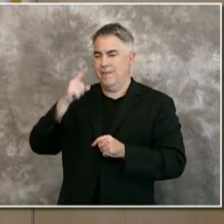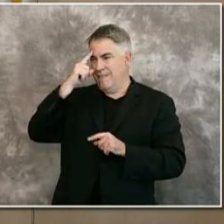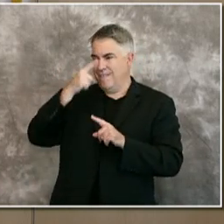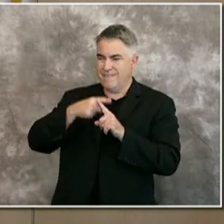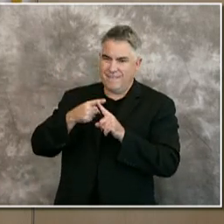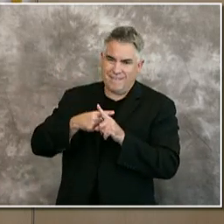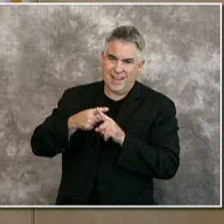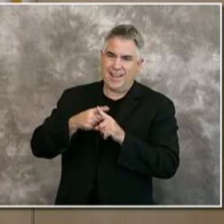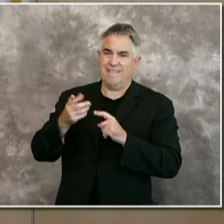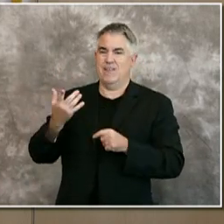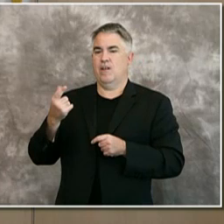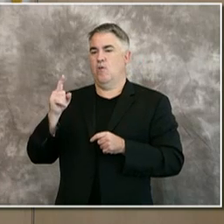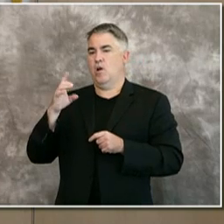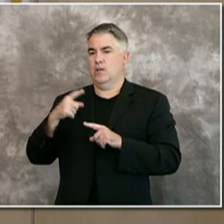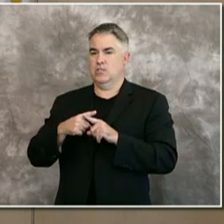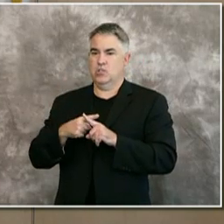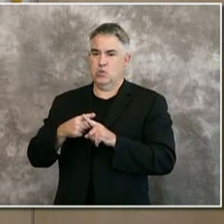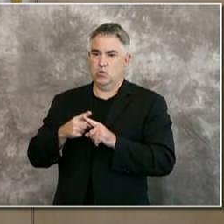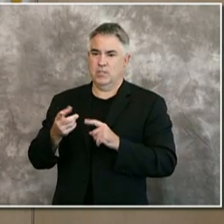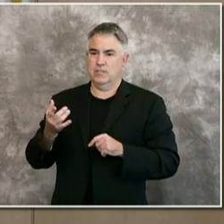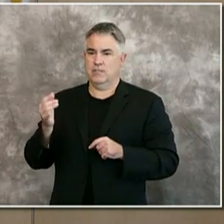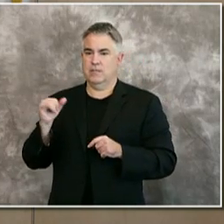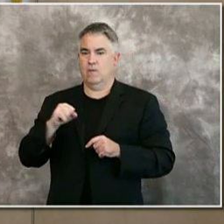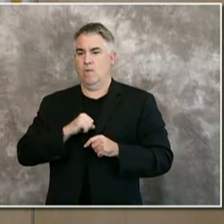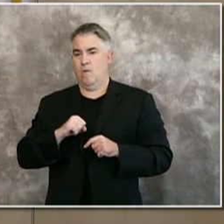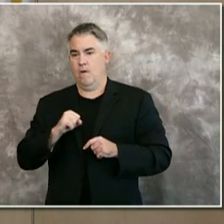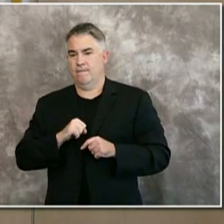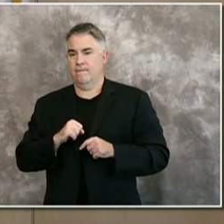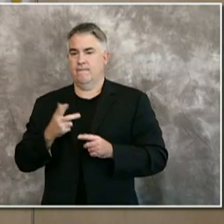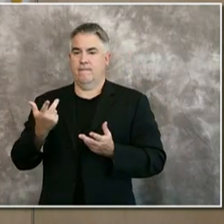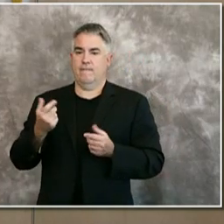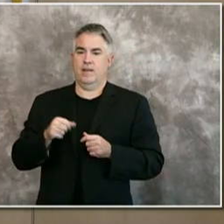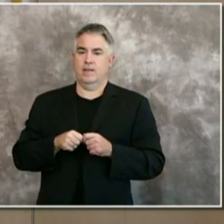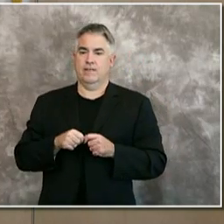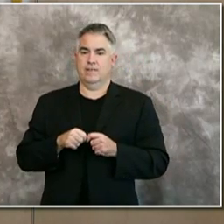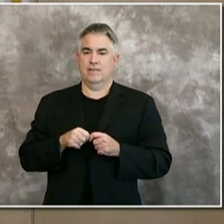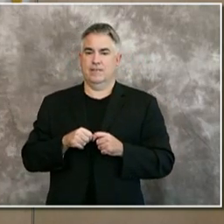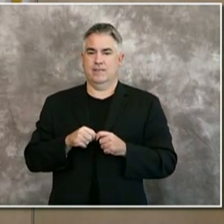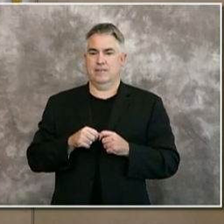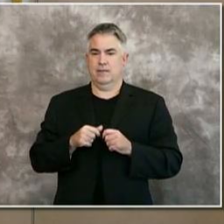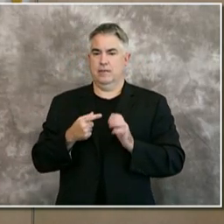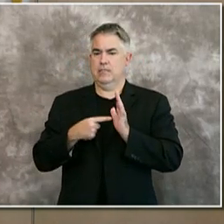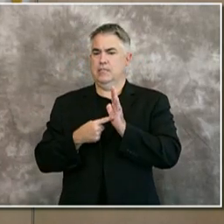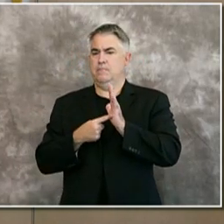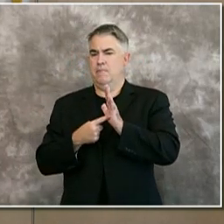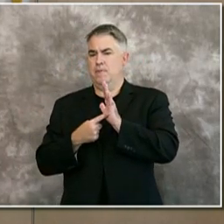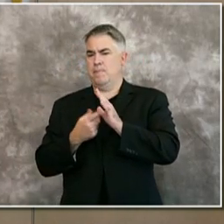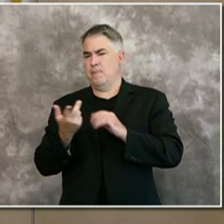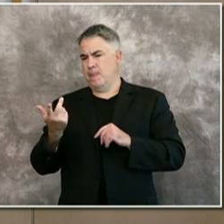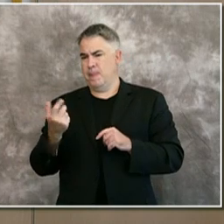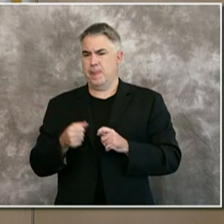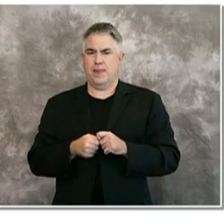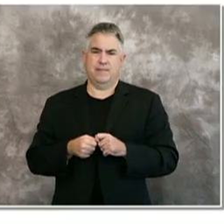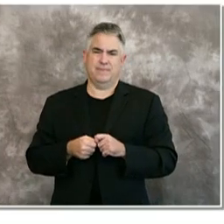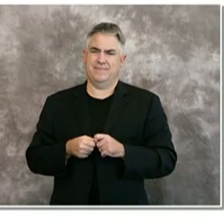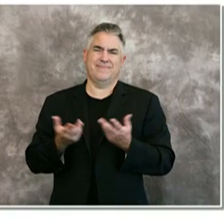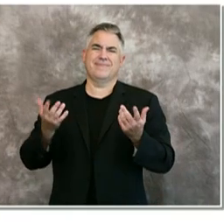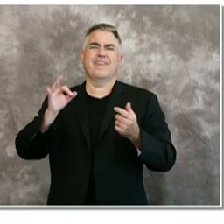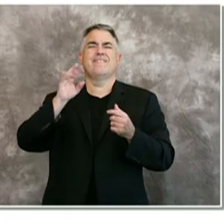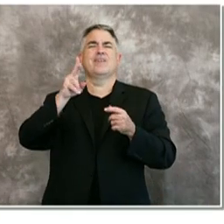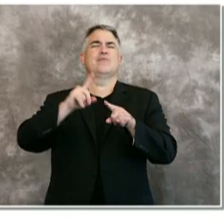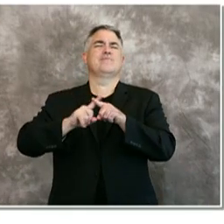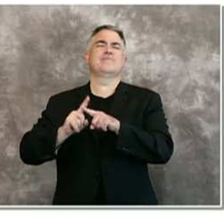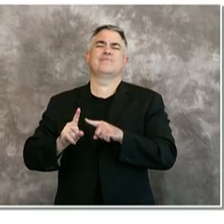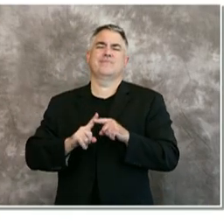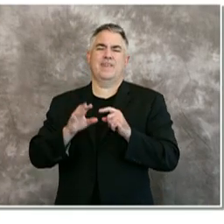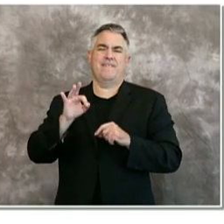degrees, cough or sore throat, and then the syndromic are the same, similar symptoms,